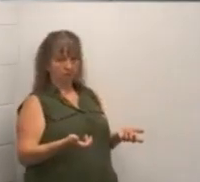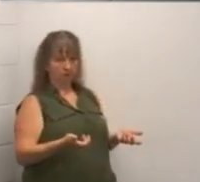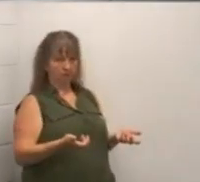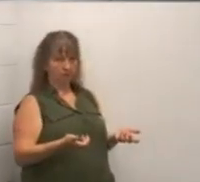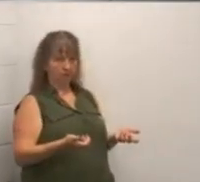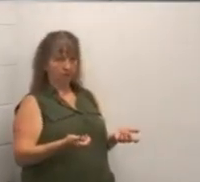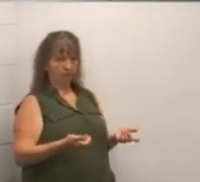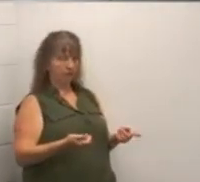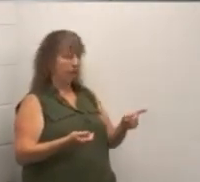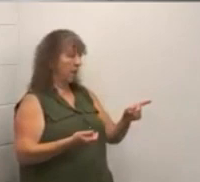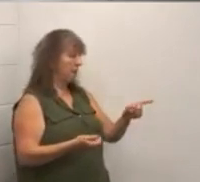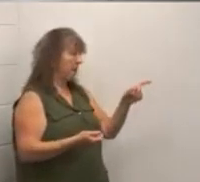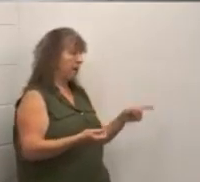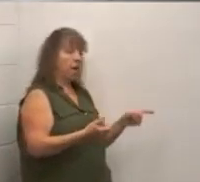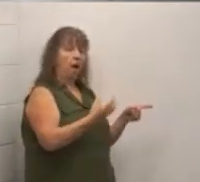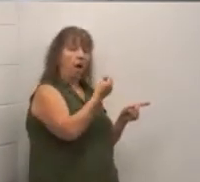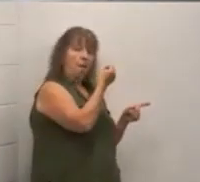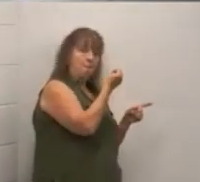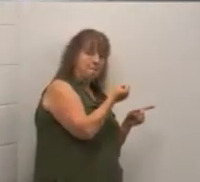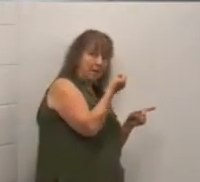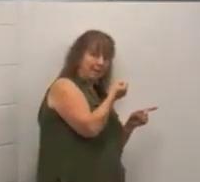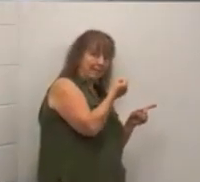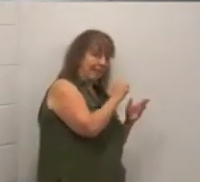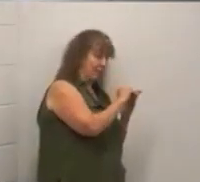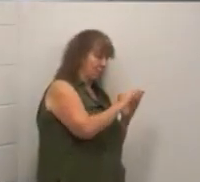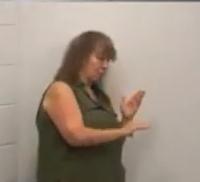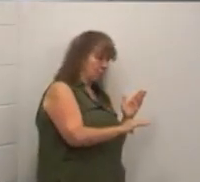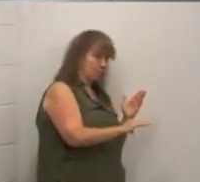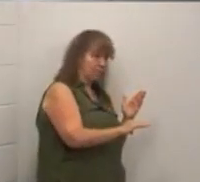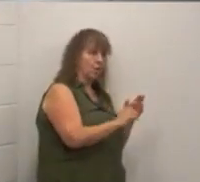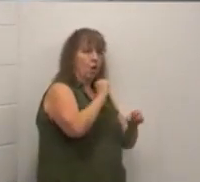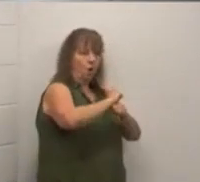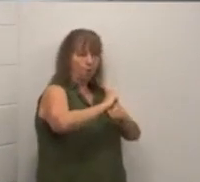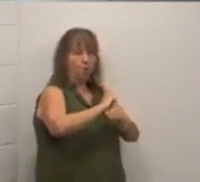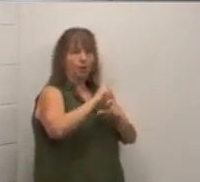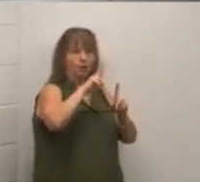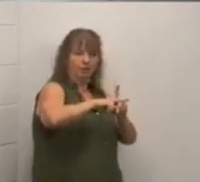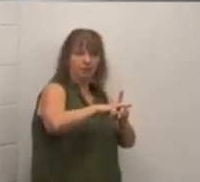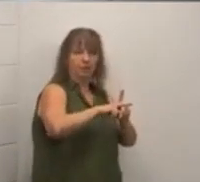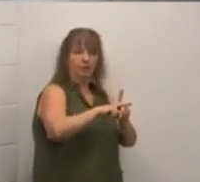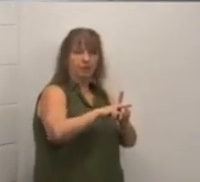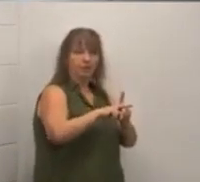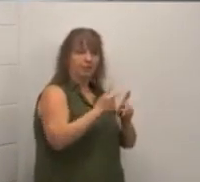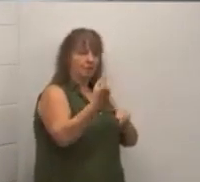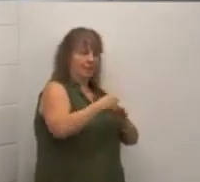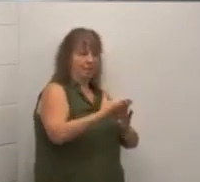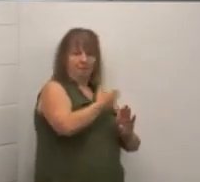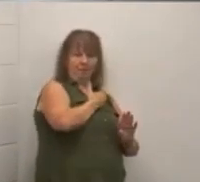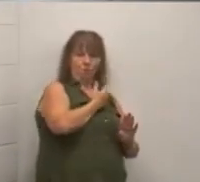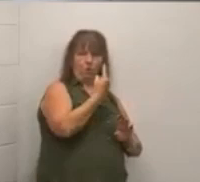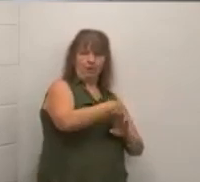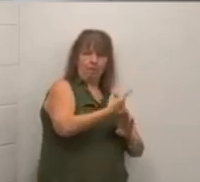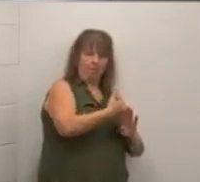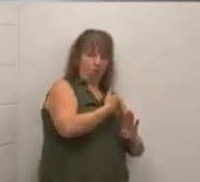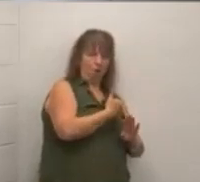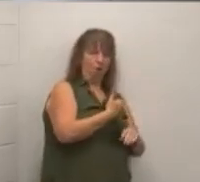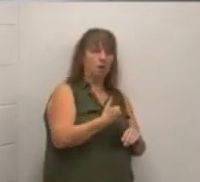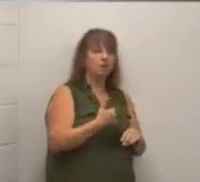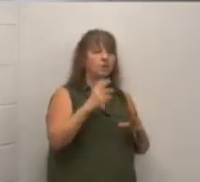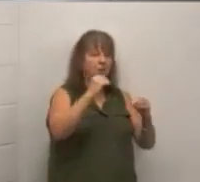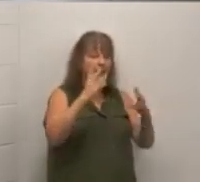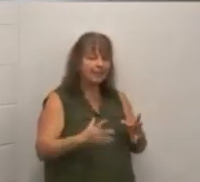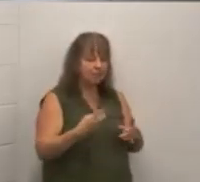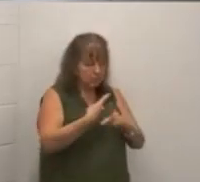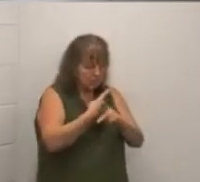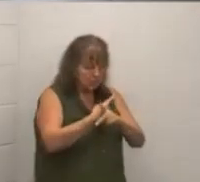on Monday are taking steps forward with the learning as directed by the teacher. So teachers are right now engaged in thinking very carefully